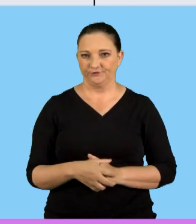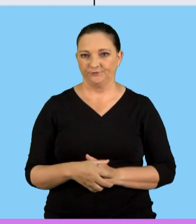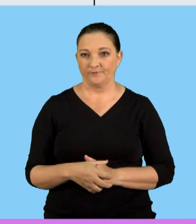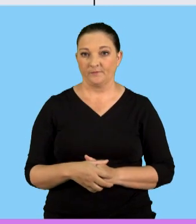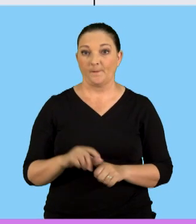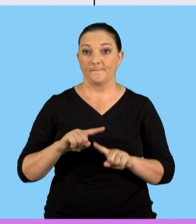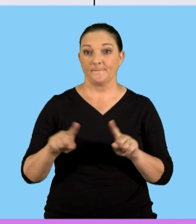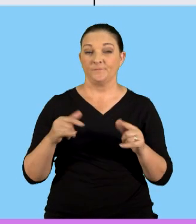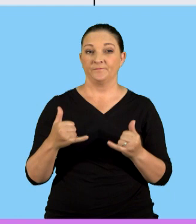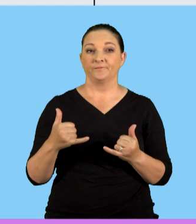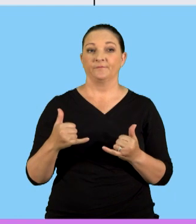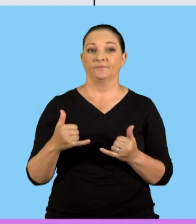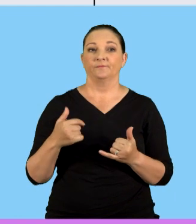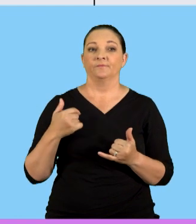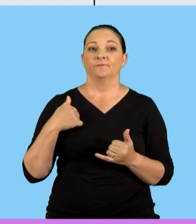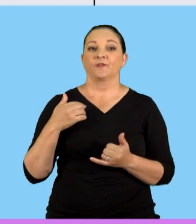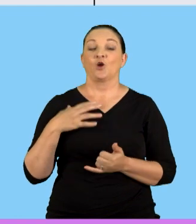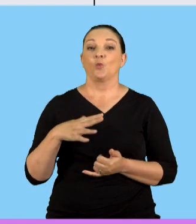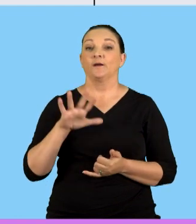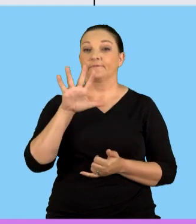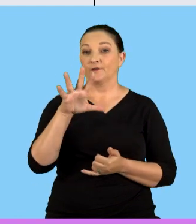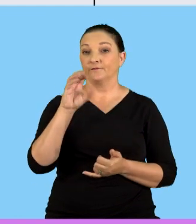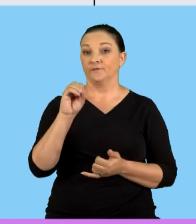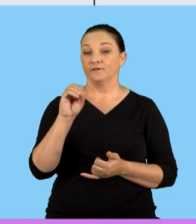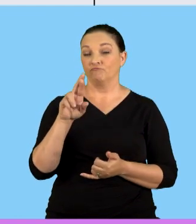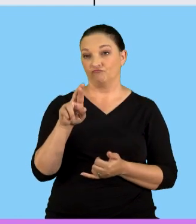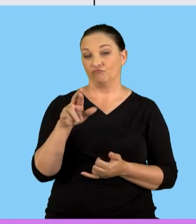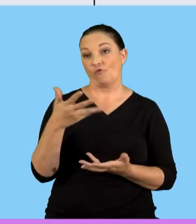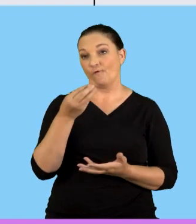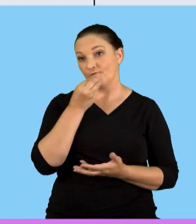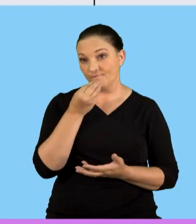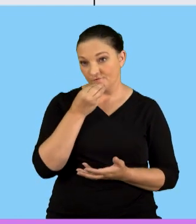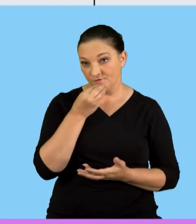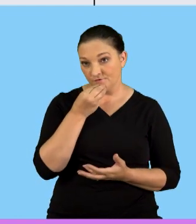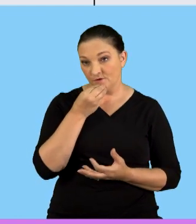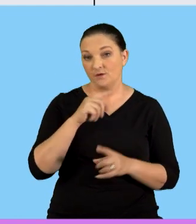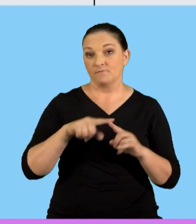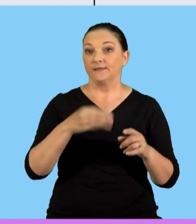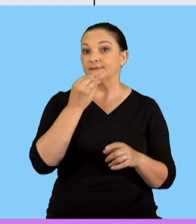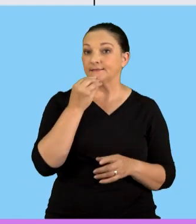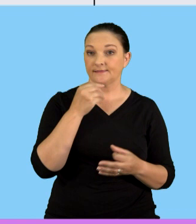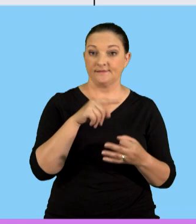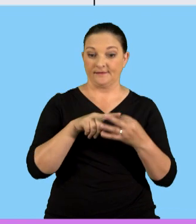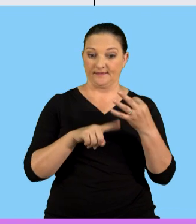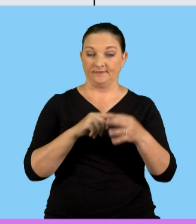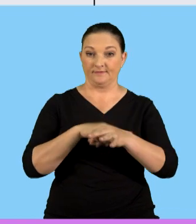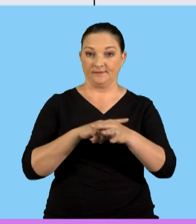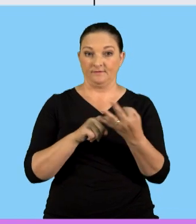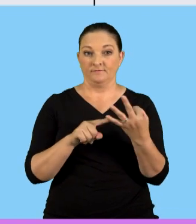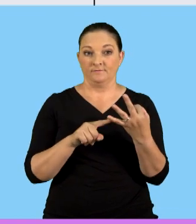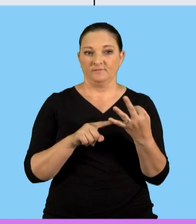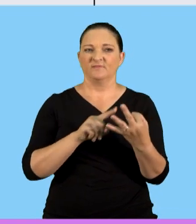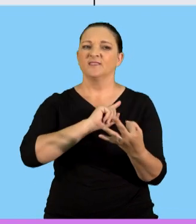And she sets aside 50 Rand per meal. She eats 3 meals a day. So in total,